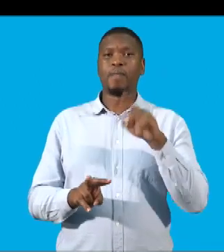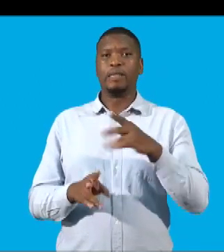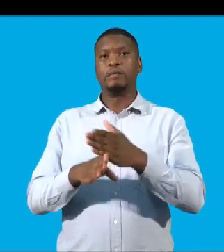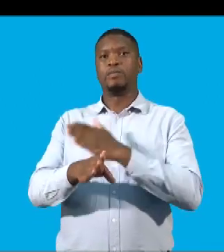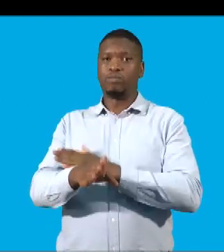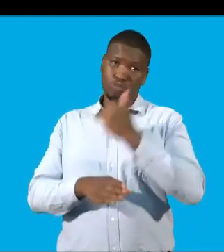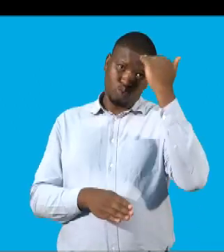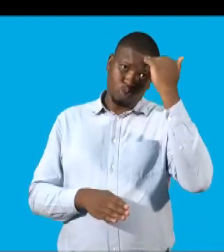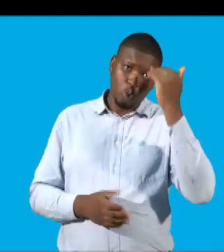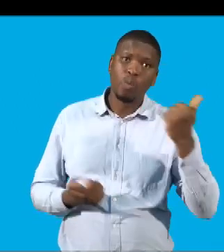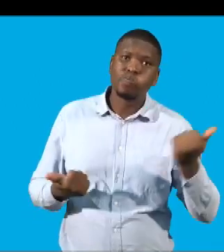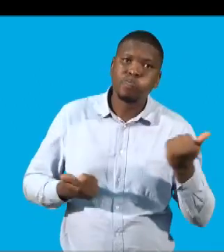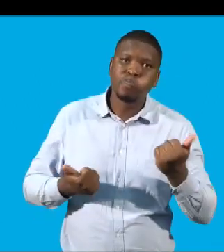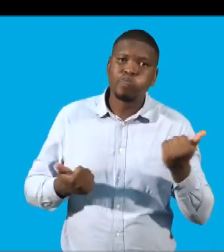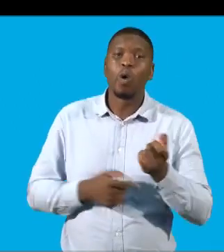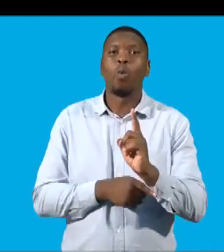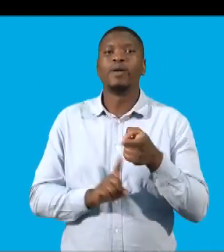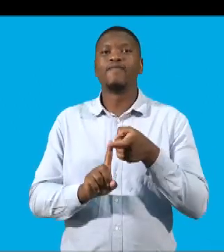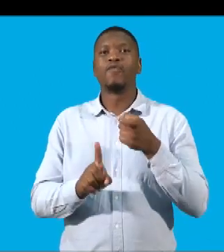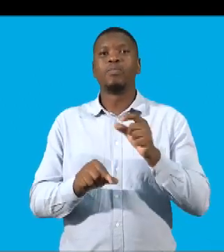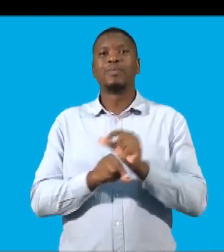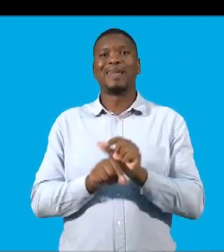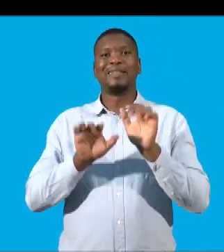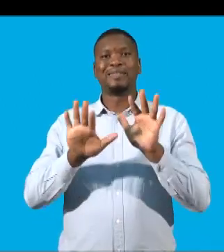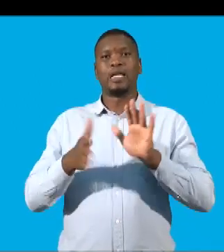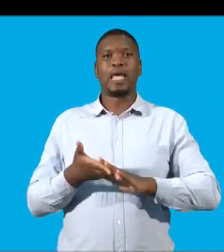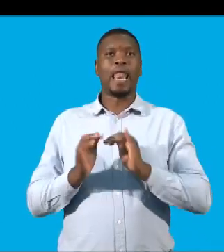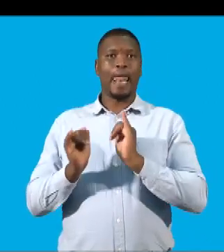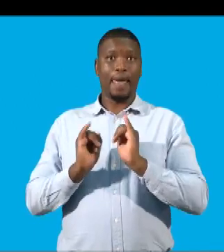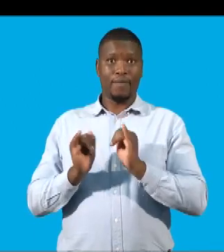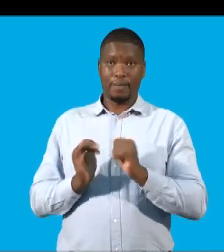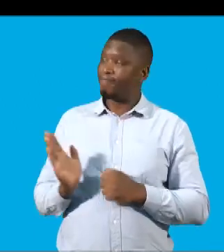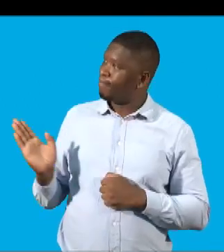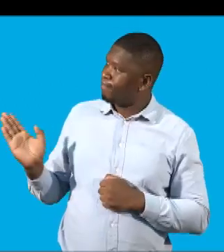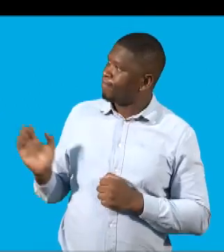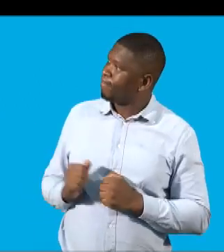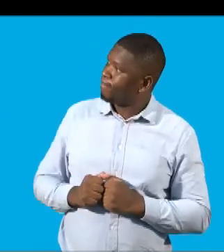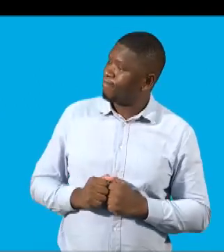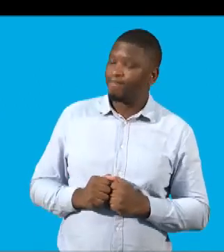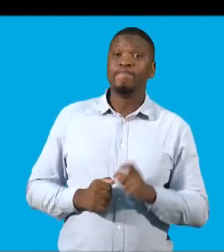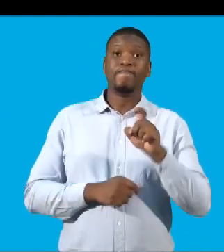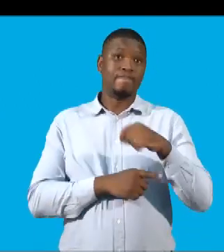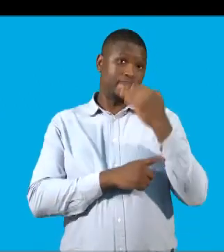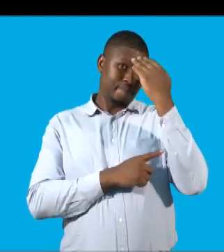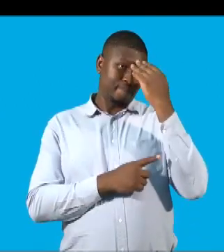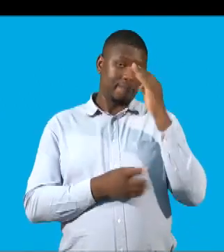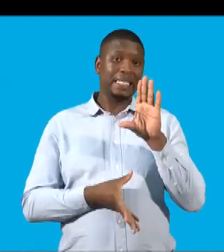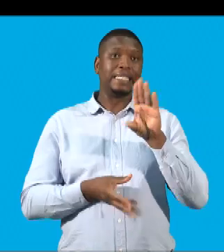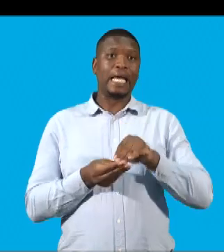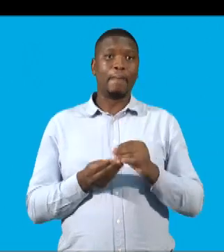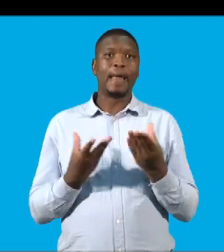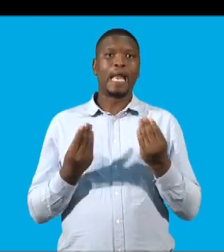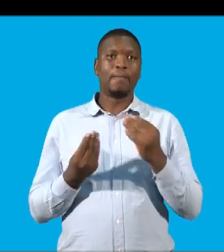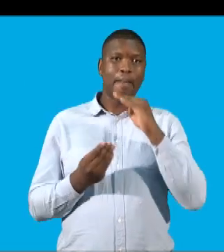look at what you should know and be able to do from grade 10 and 11. You should know that the sum of